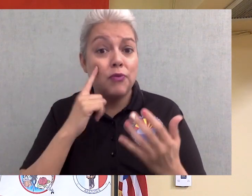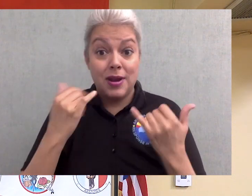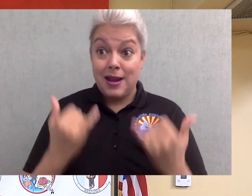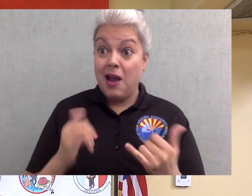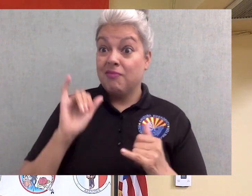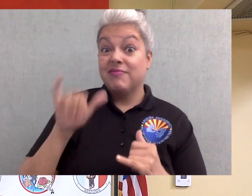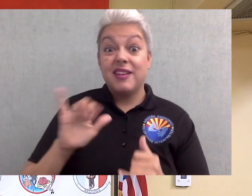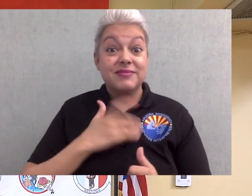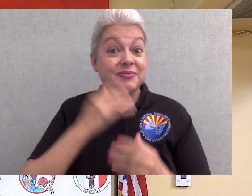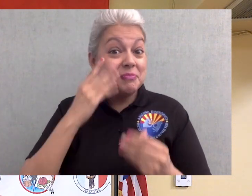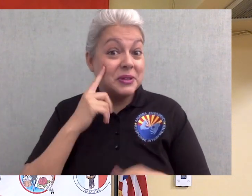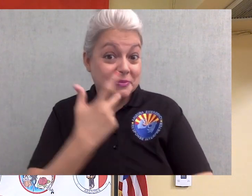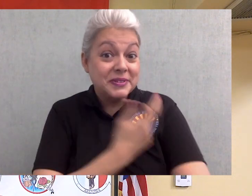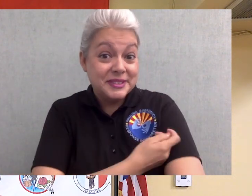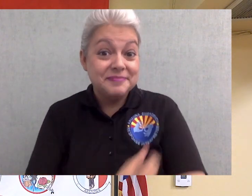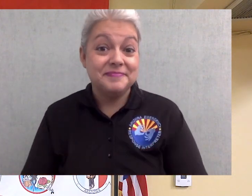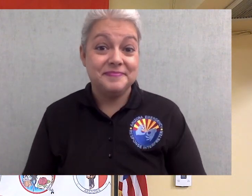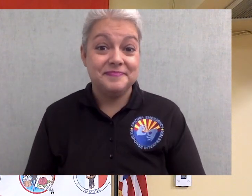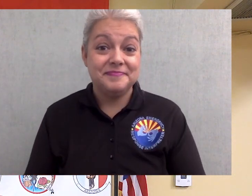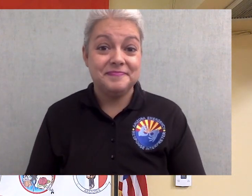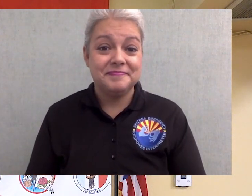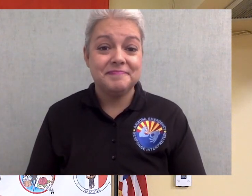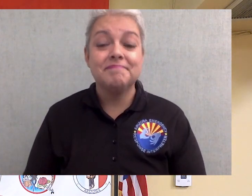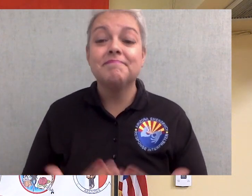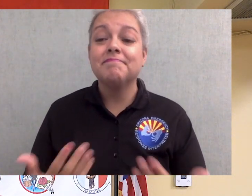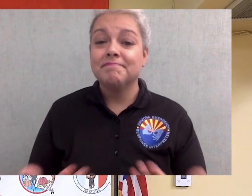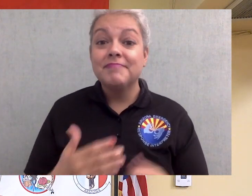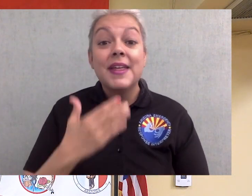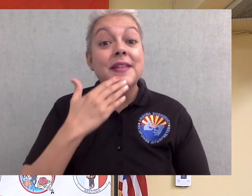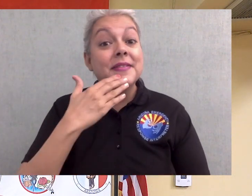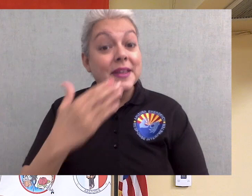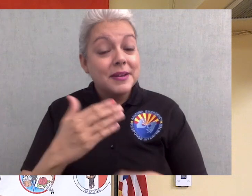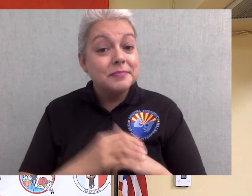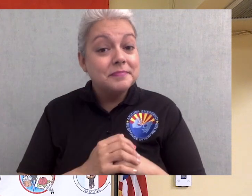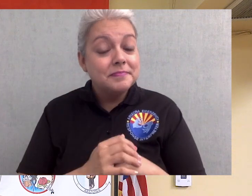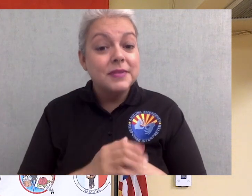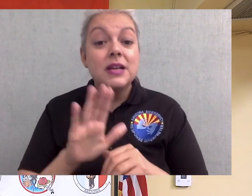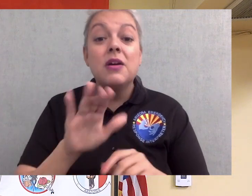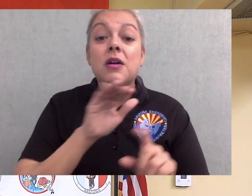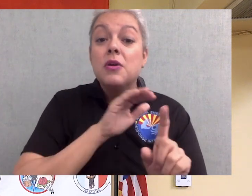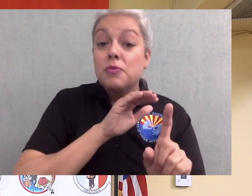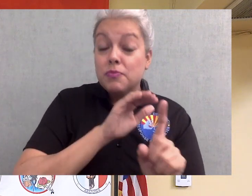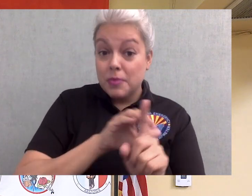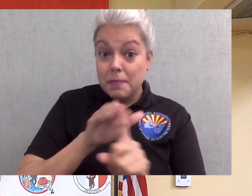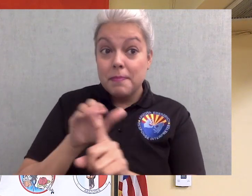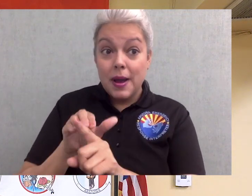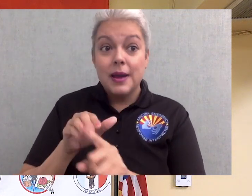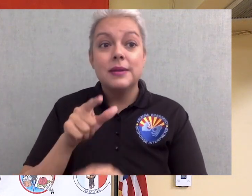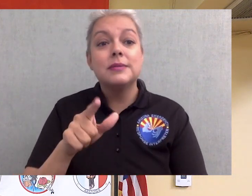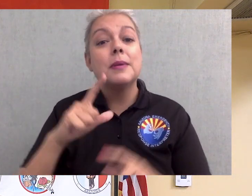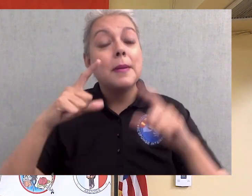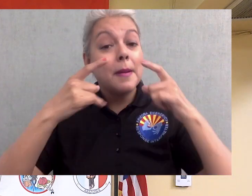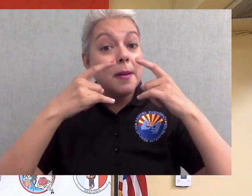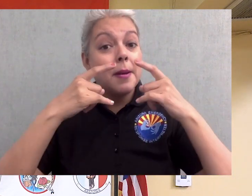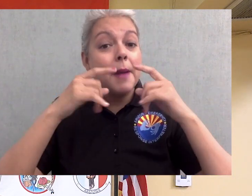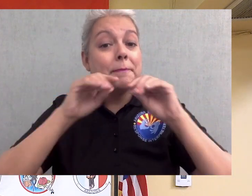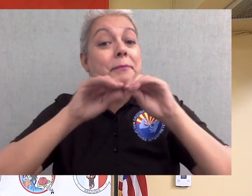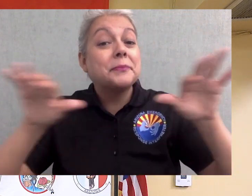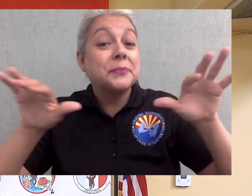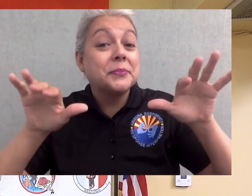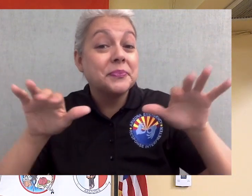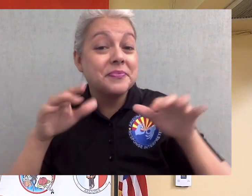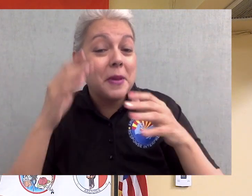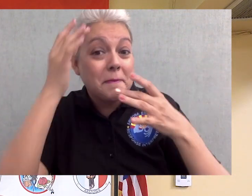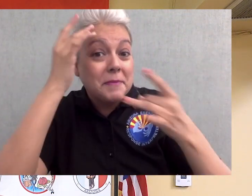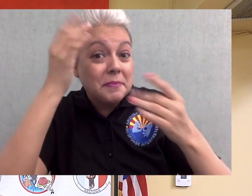vaccine for right now. Thank you, Dr. Renteria. I'd also like to remind everybody about our mass messaging system. If